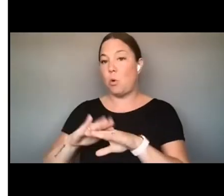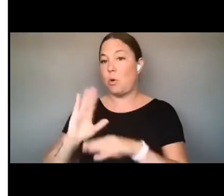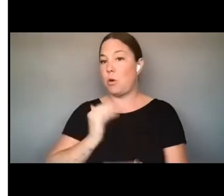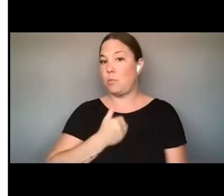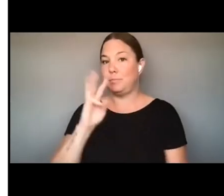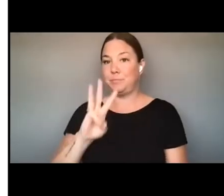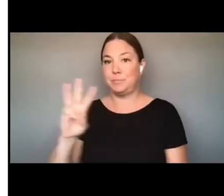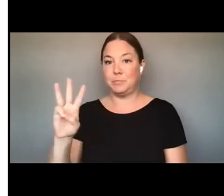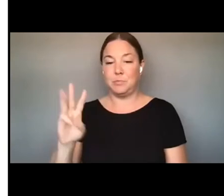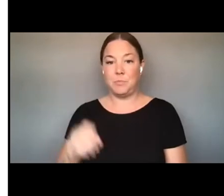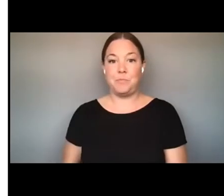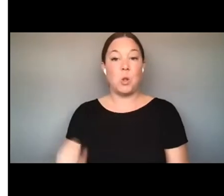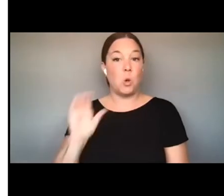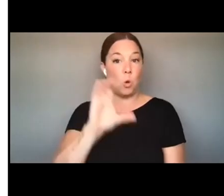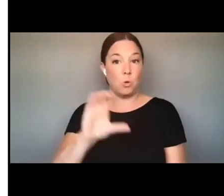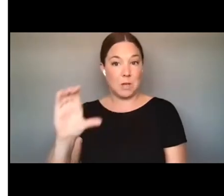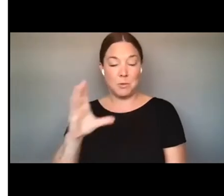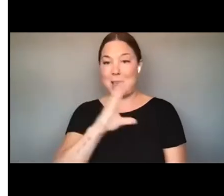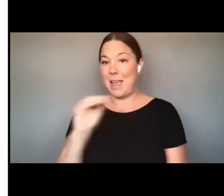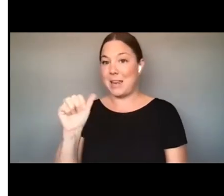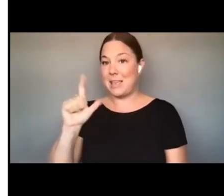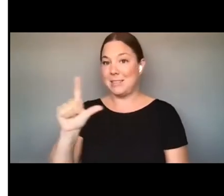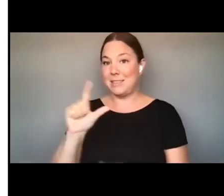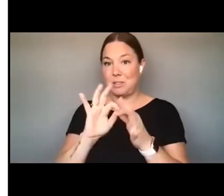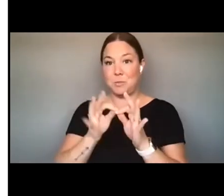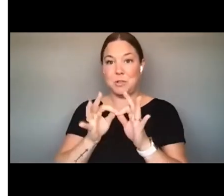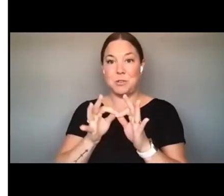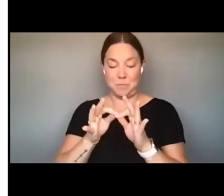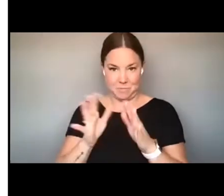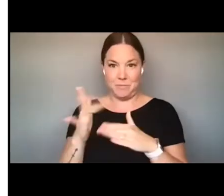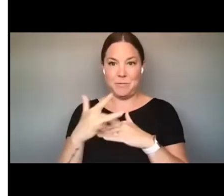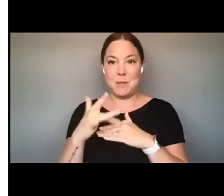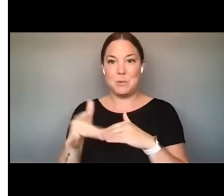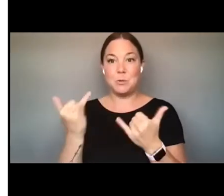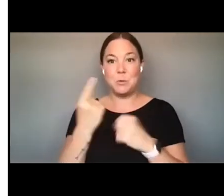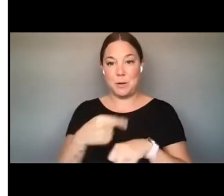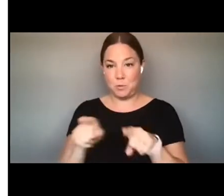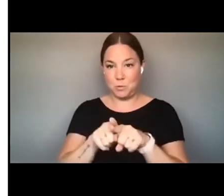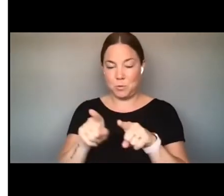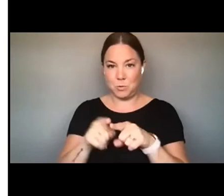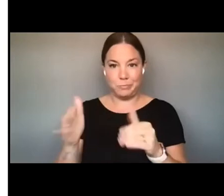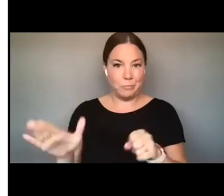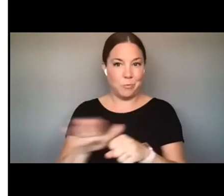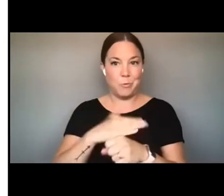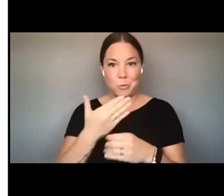Closed captioning and ASL interpretation will also be available for the duration of the webinar.